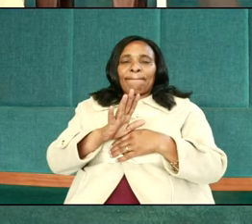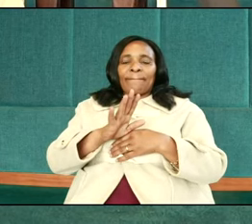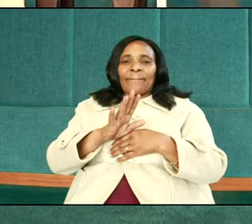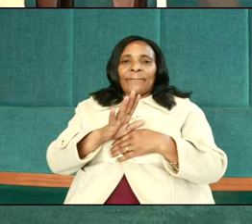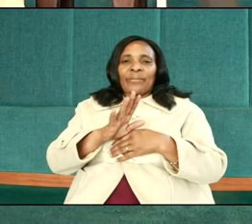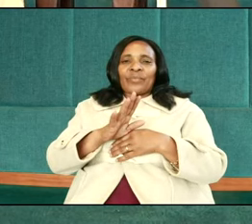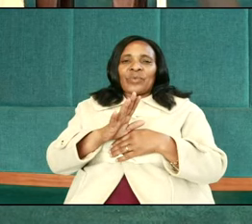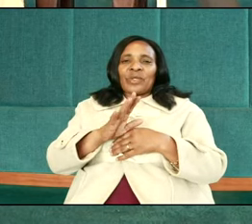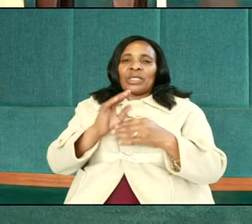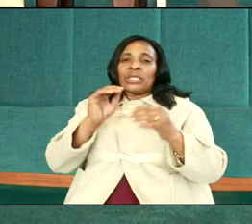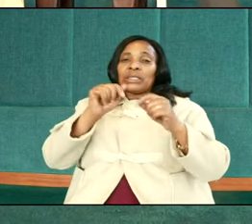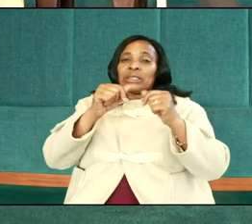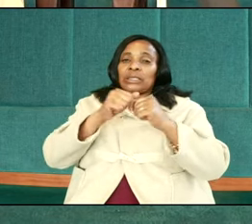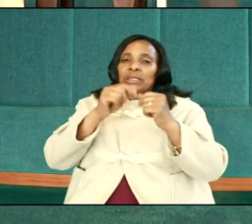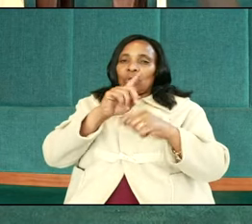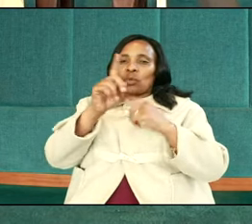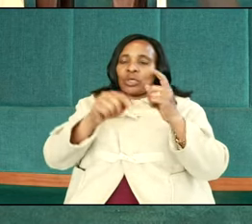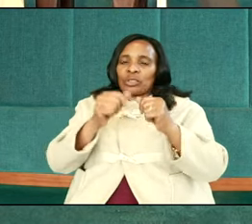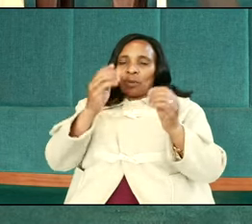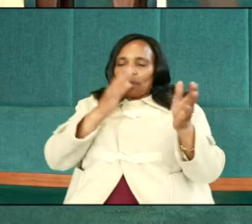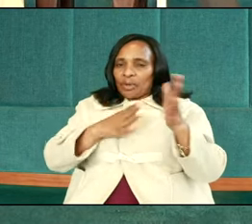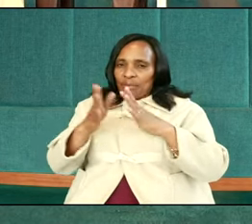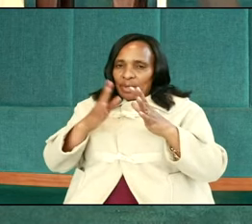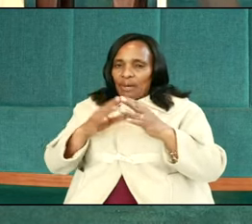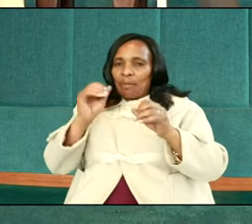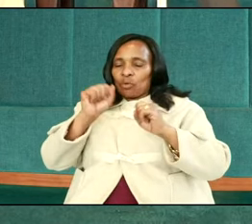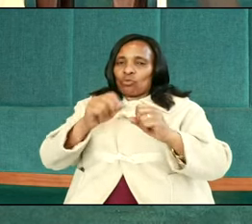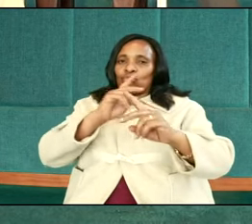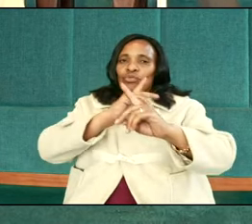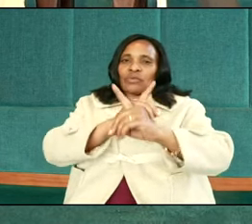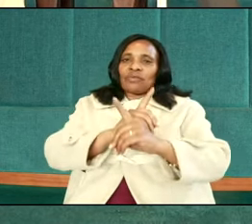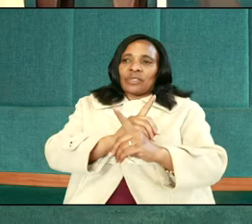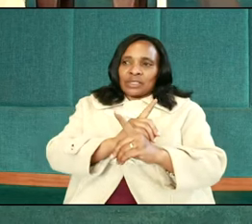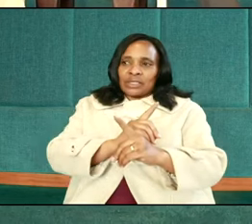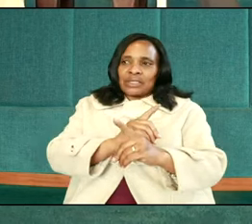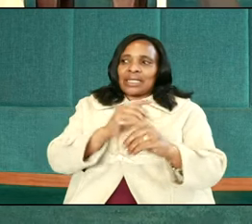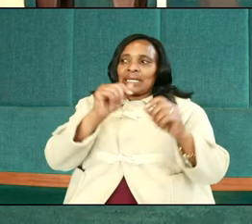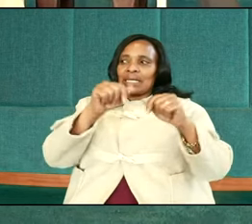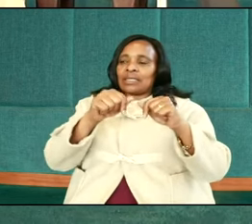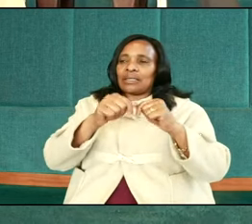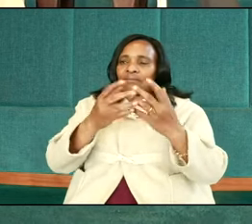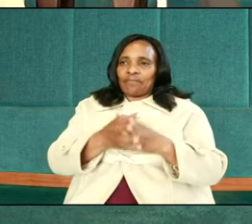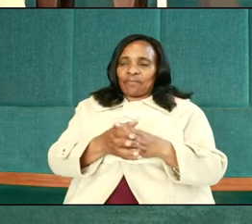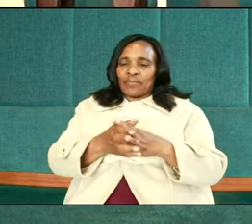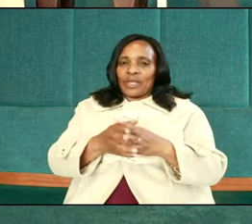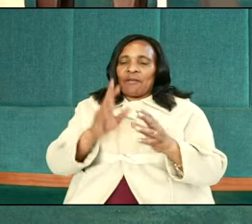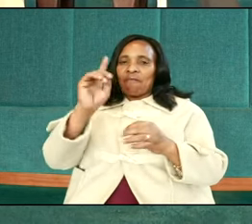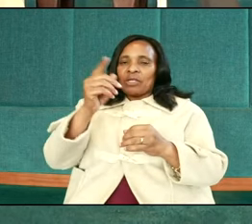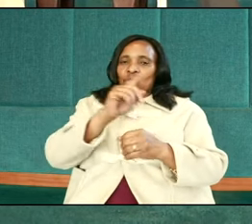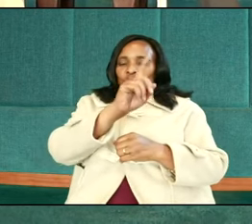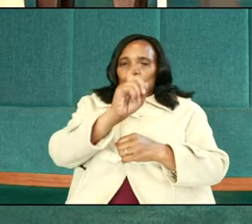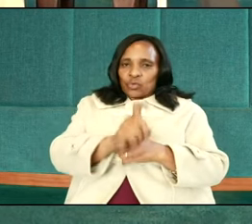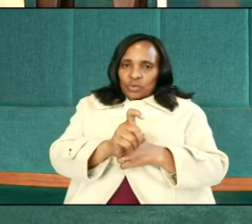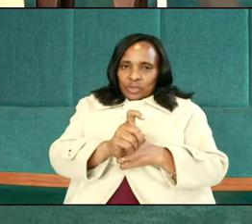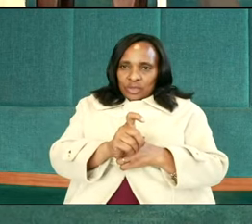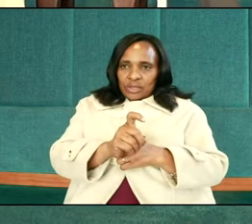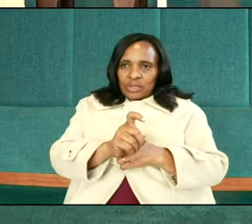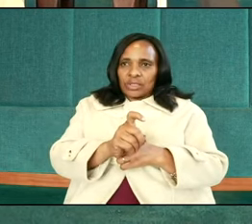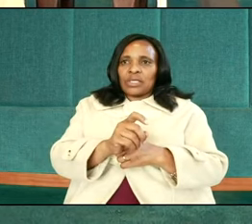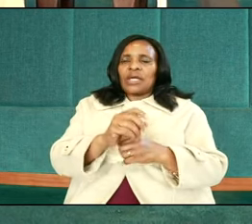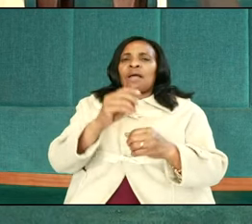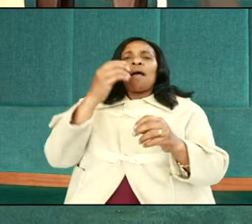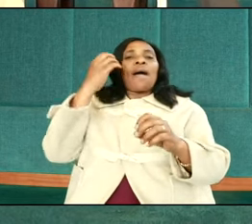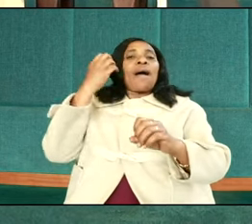Think through the following questions and prepare to defend the side you take. The first question is, since it